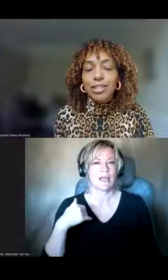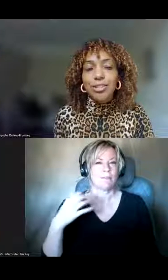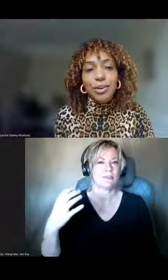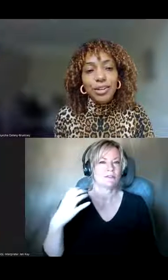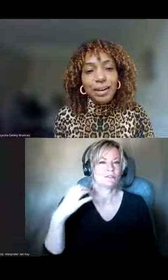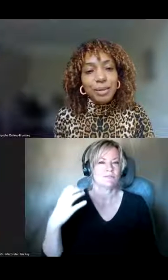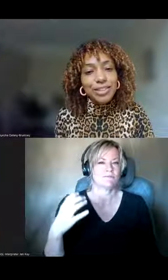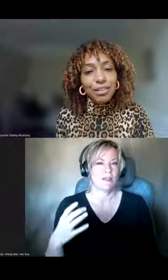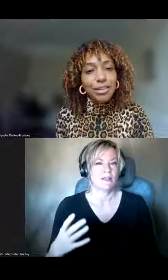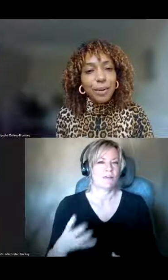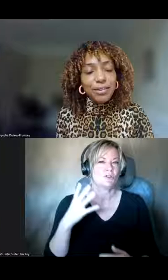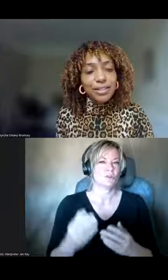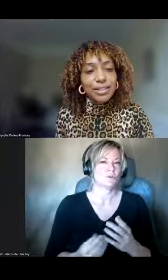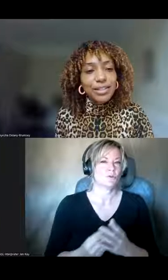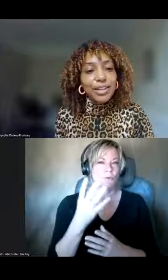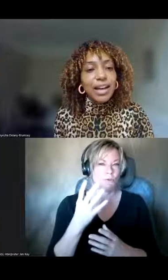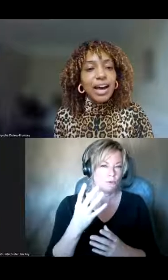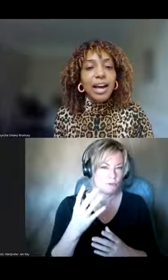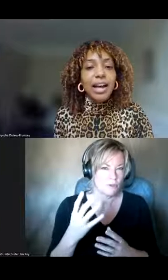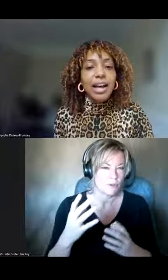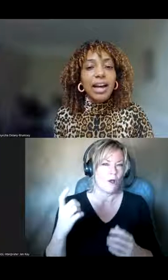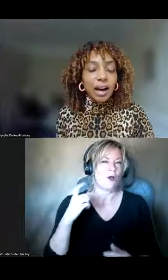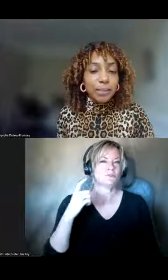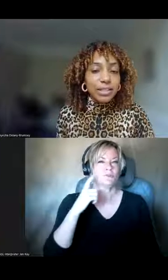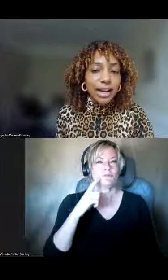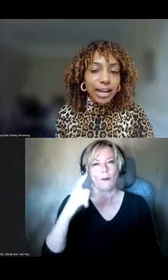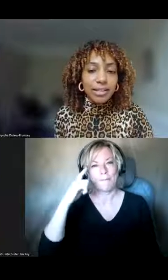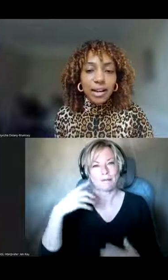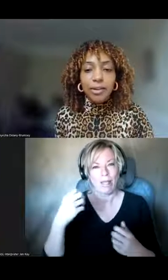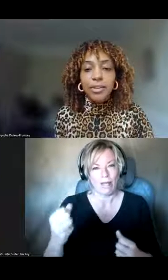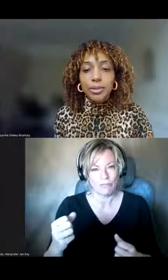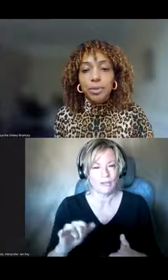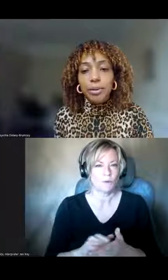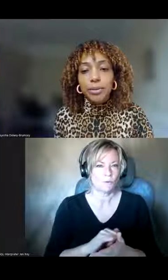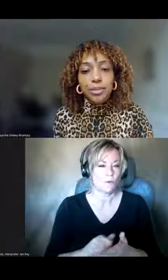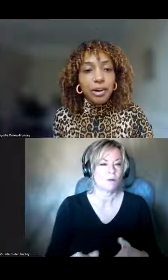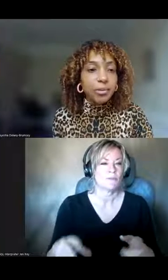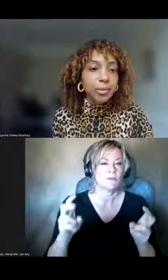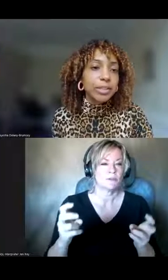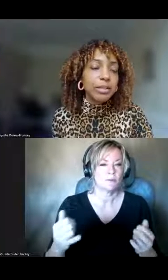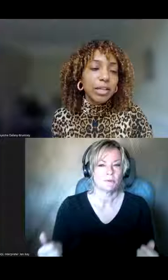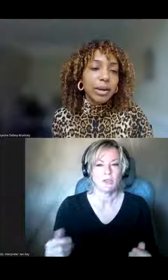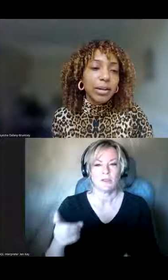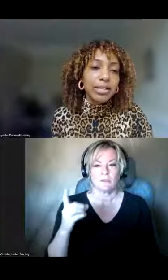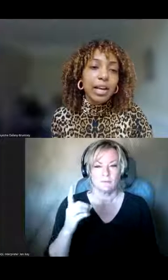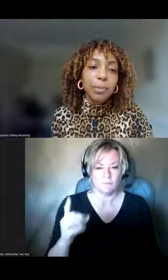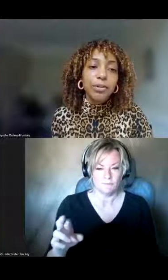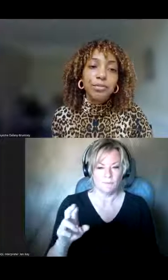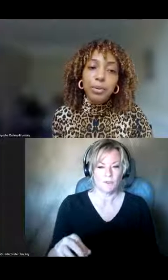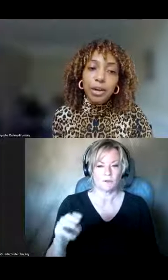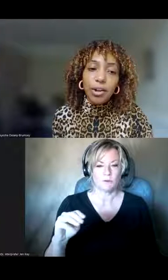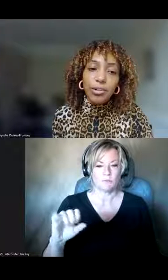in New York, a mental health clubhouse. And the topic today that Dr. Brian Mishara will be speaking about is